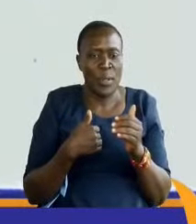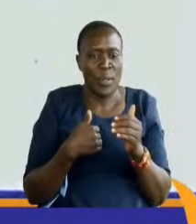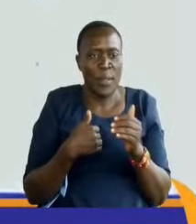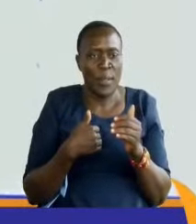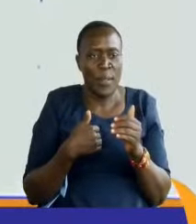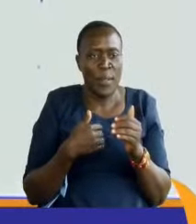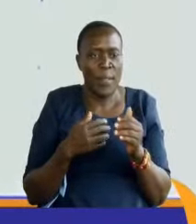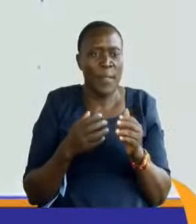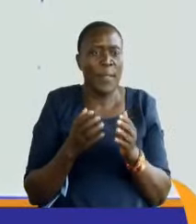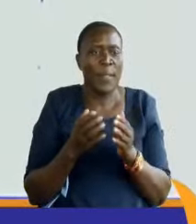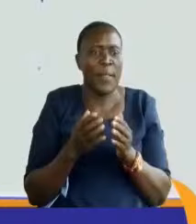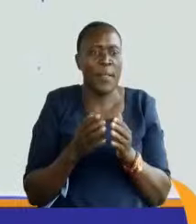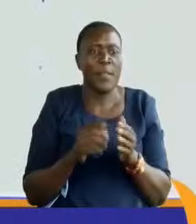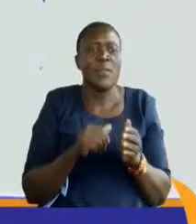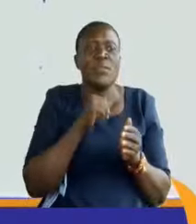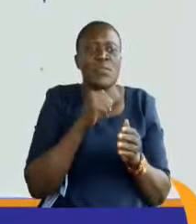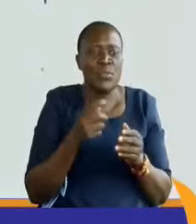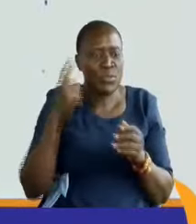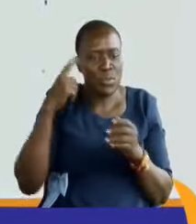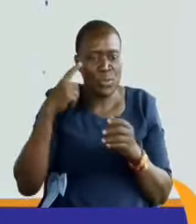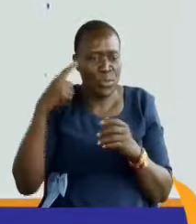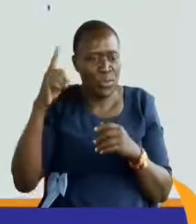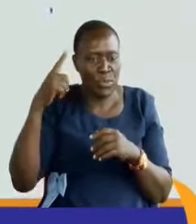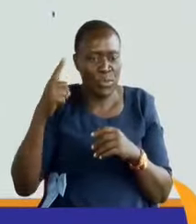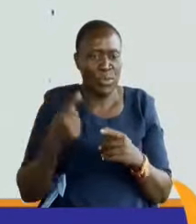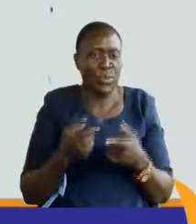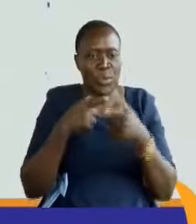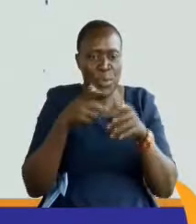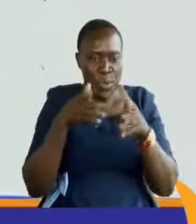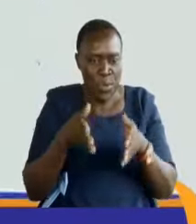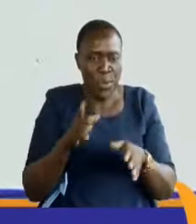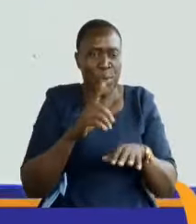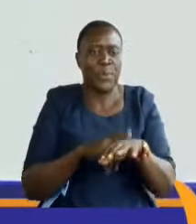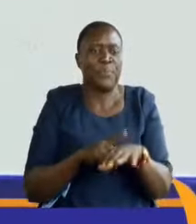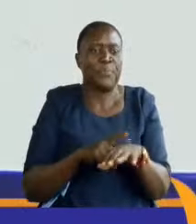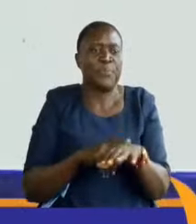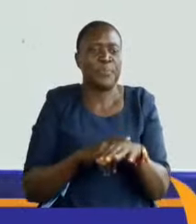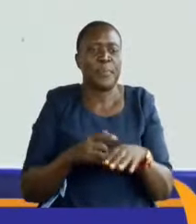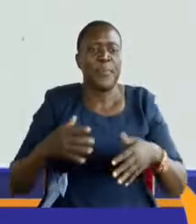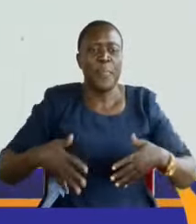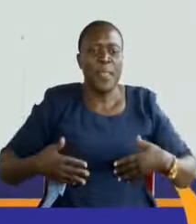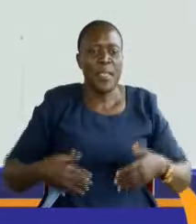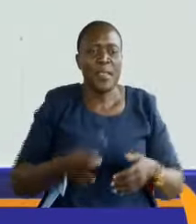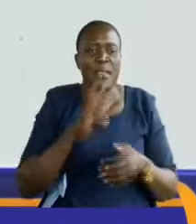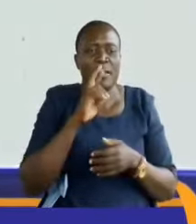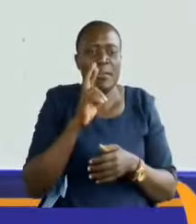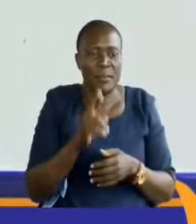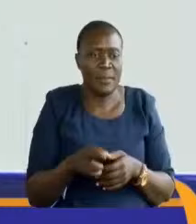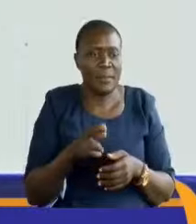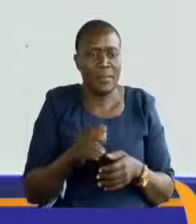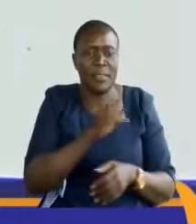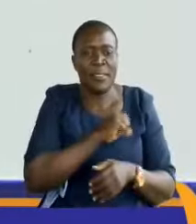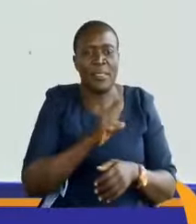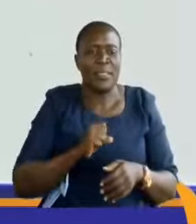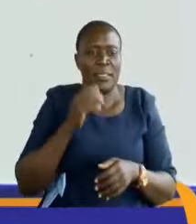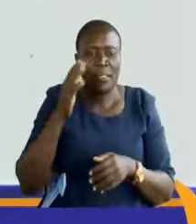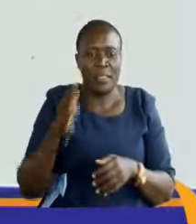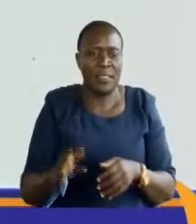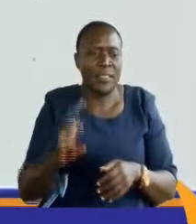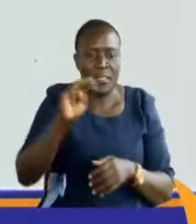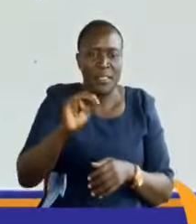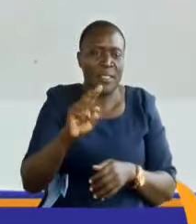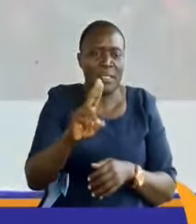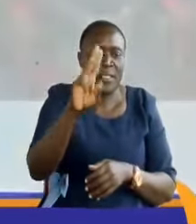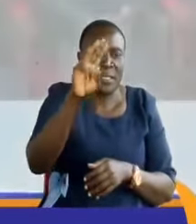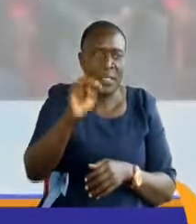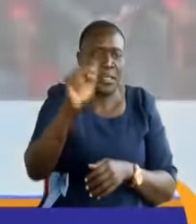blocks in law. We were not successful. But this time round, I am happy to report that Senator Catherine Muma